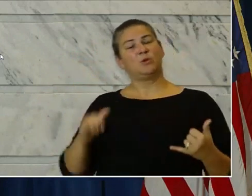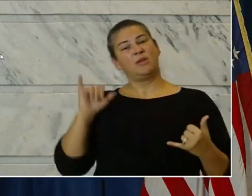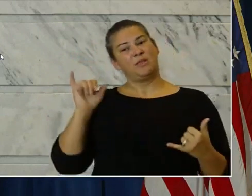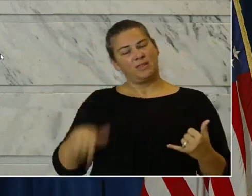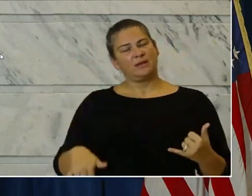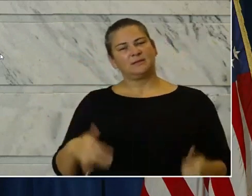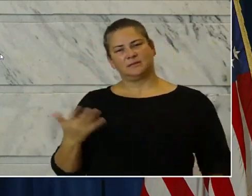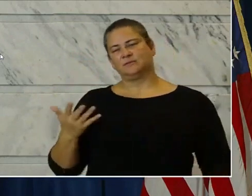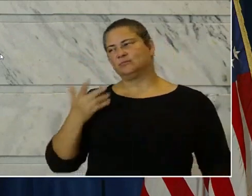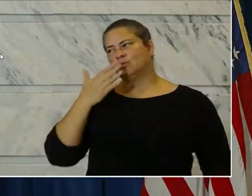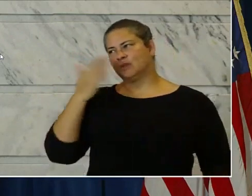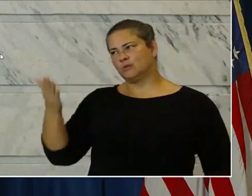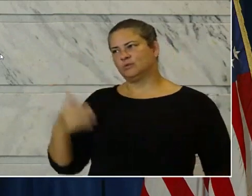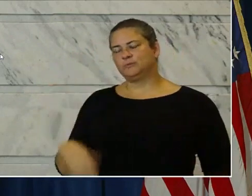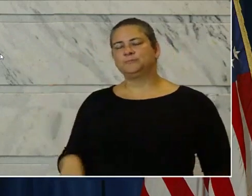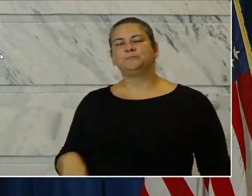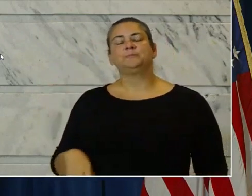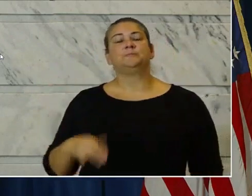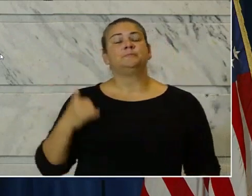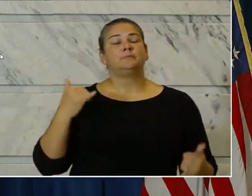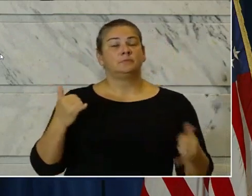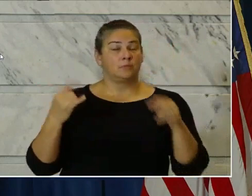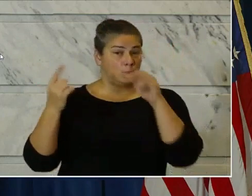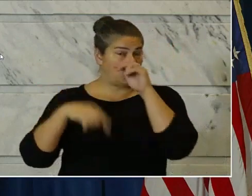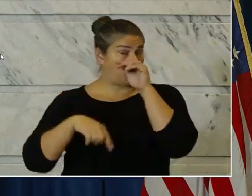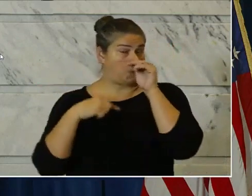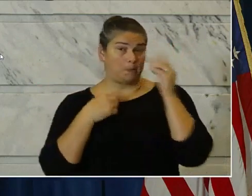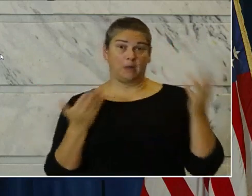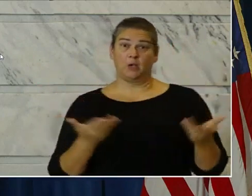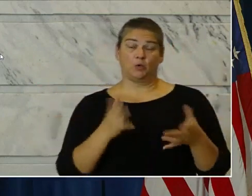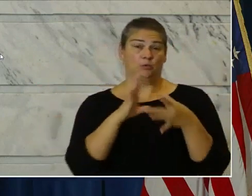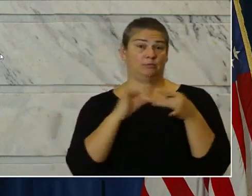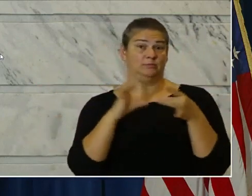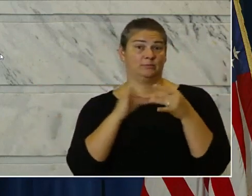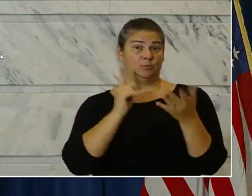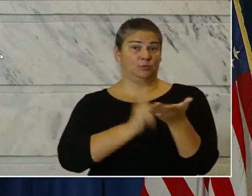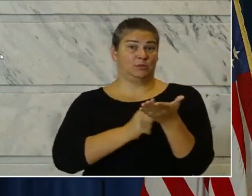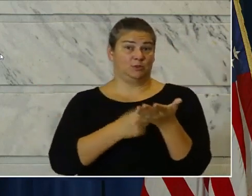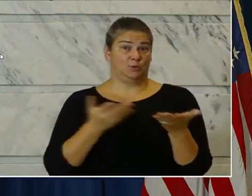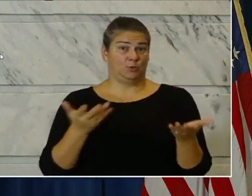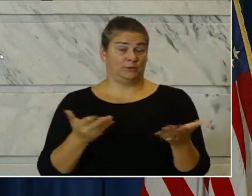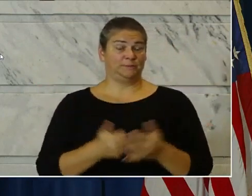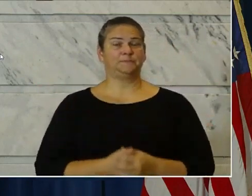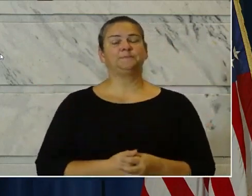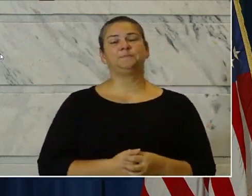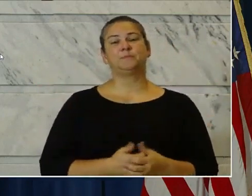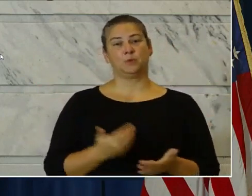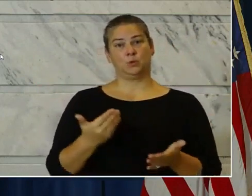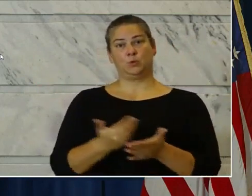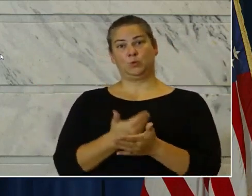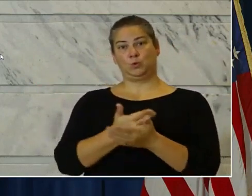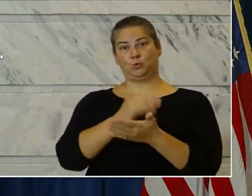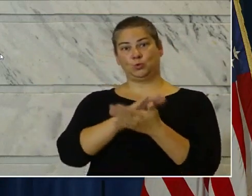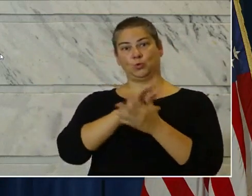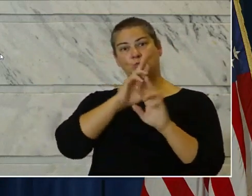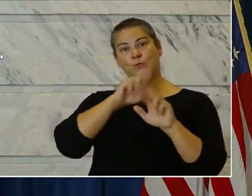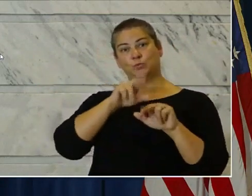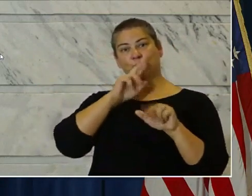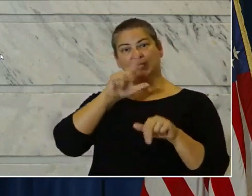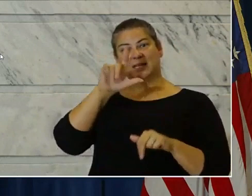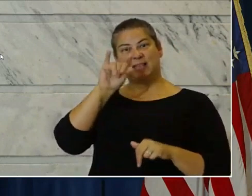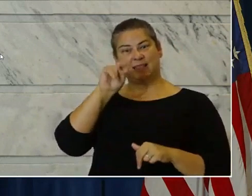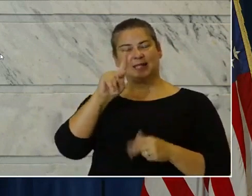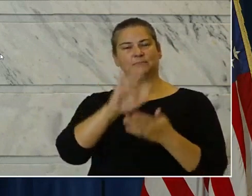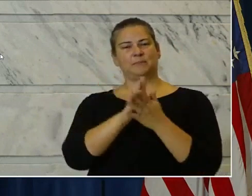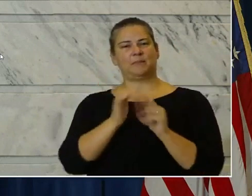wouldn't be possible. So thank you. So today I'm here to talk about the new school reporting link that has gone